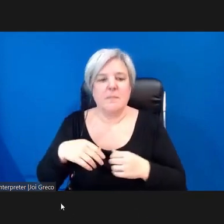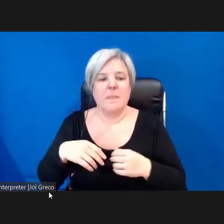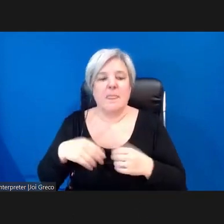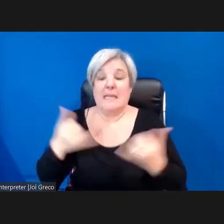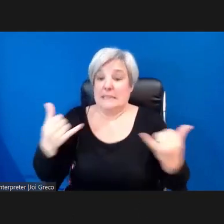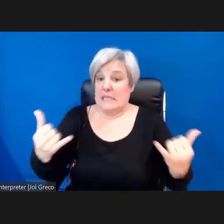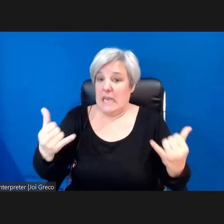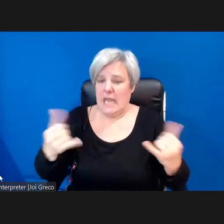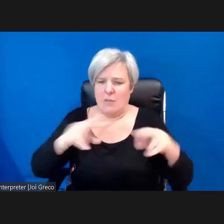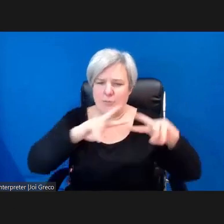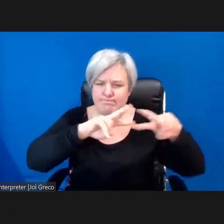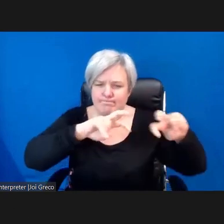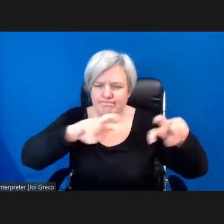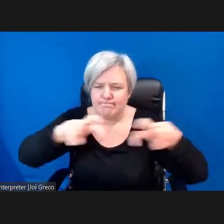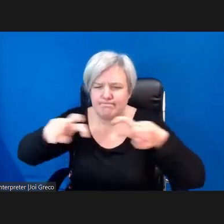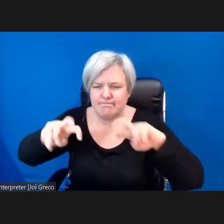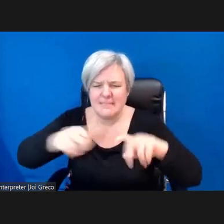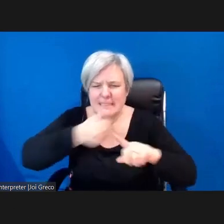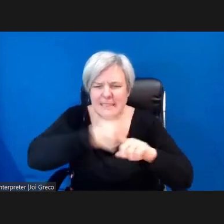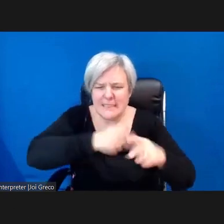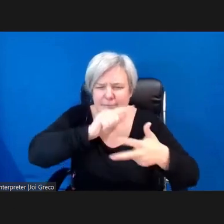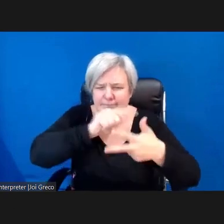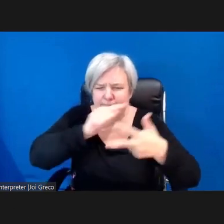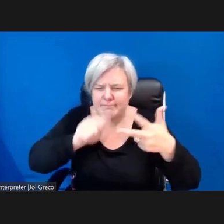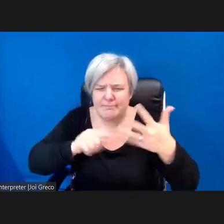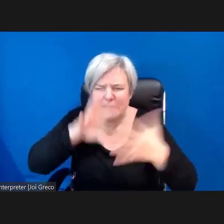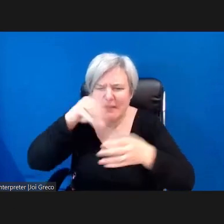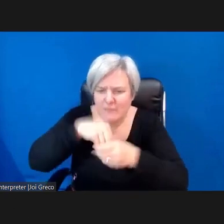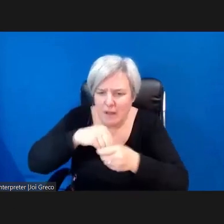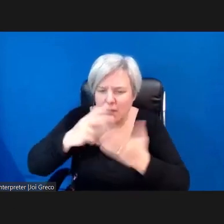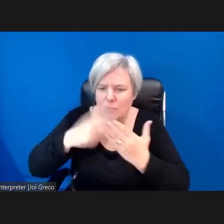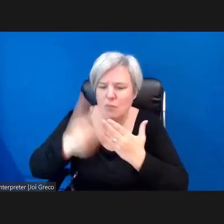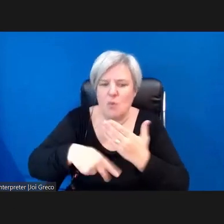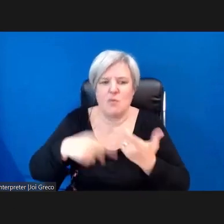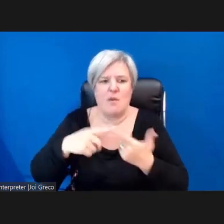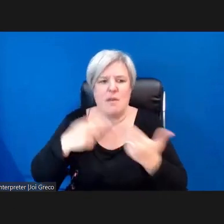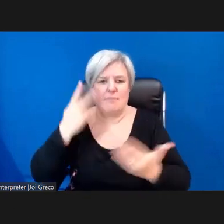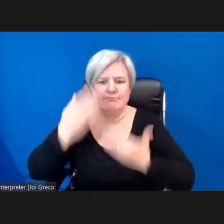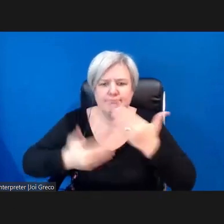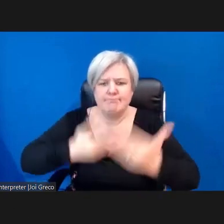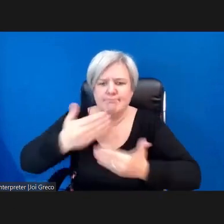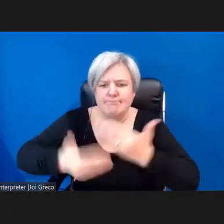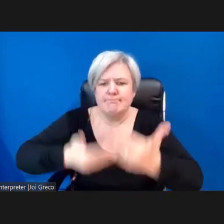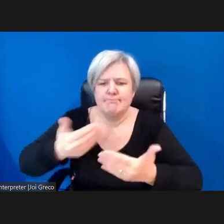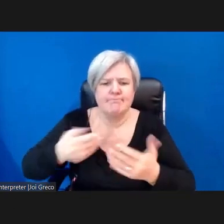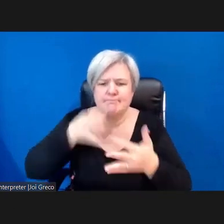take a closer look at each of the components of this program and walk you through each step.